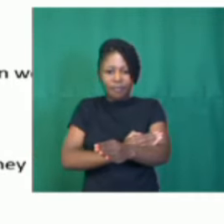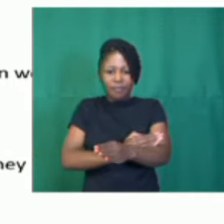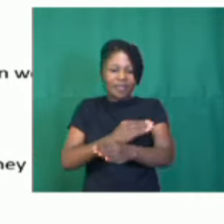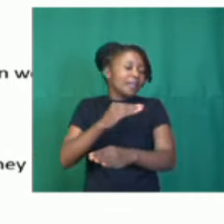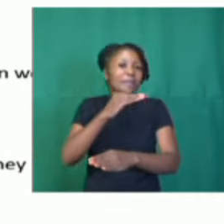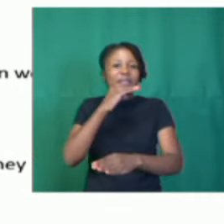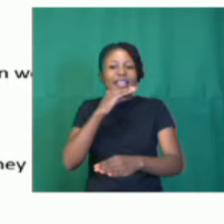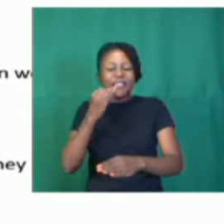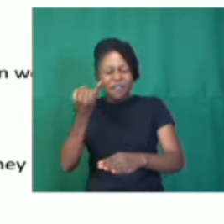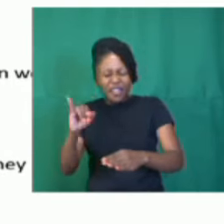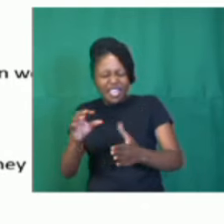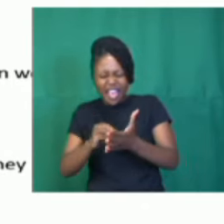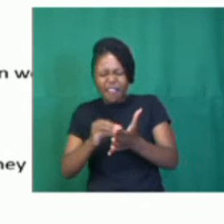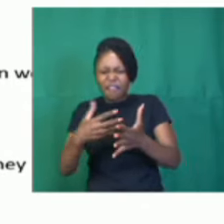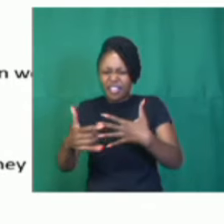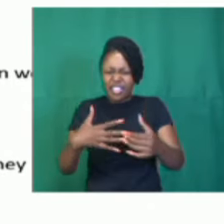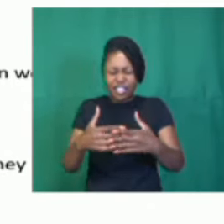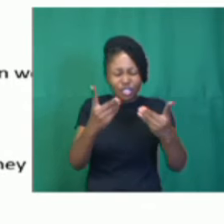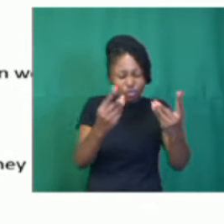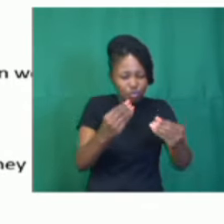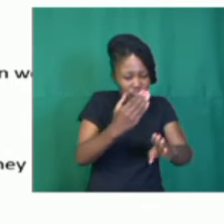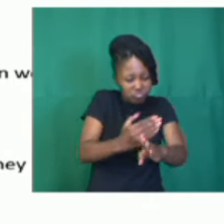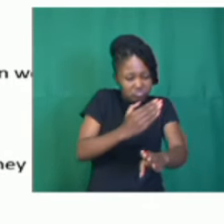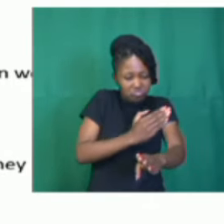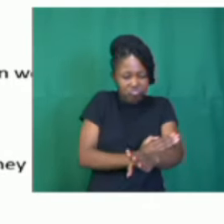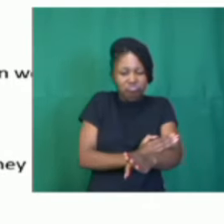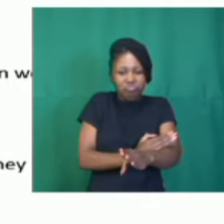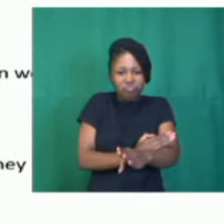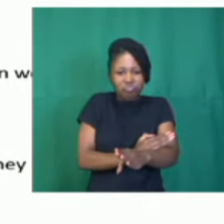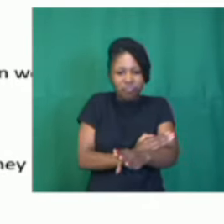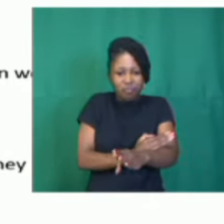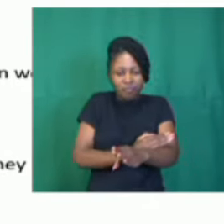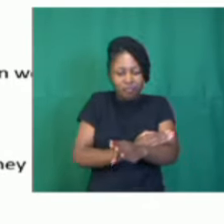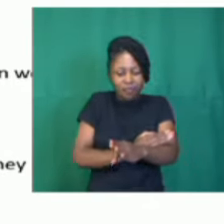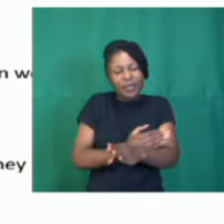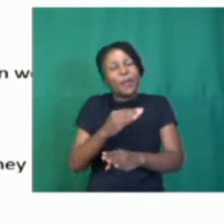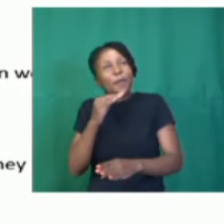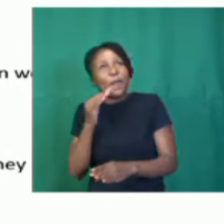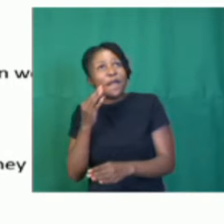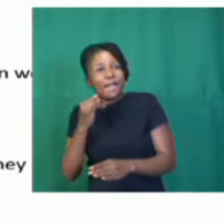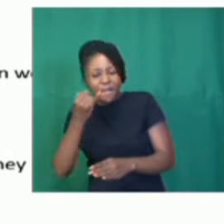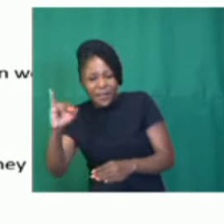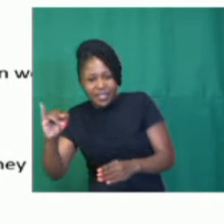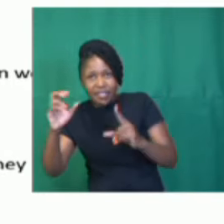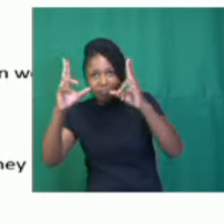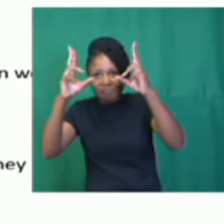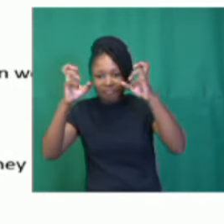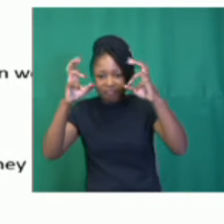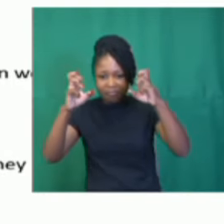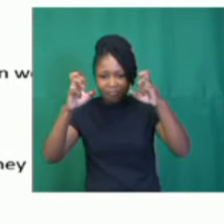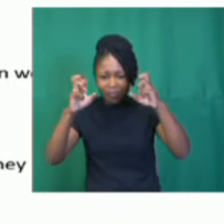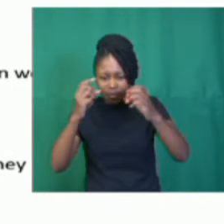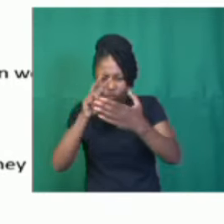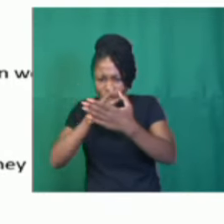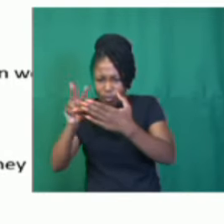actually start reading. This will include, after you've met the title that you have, try to make a guess.